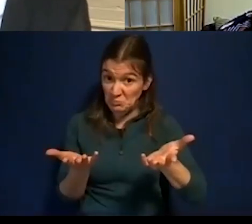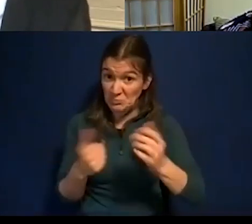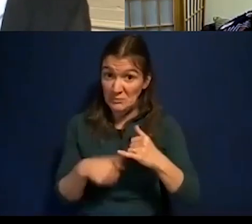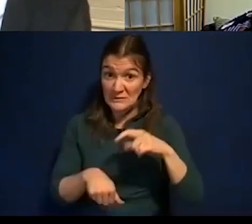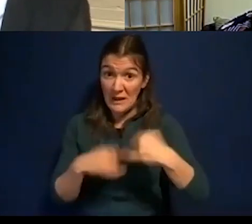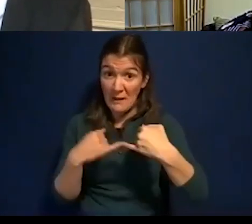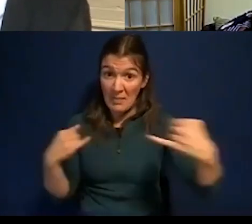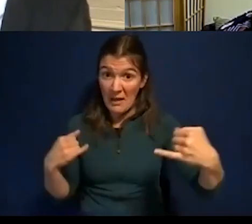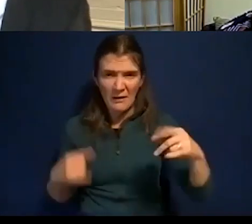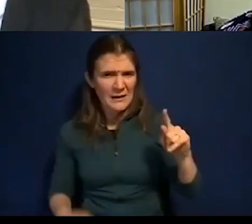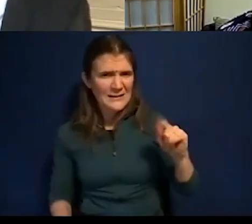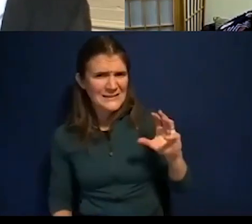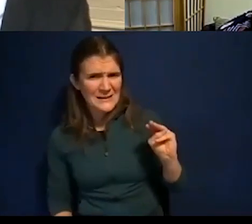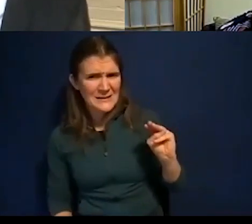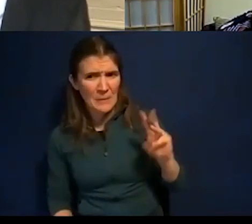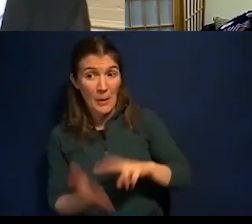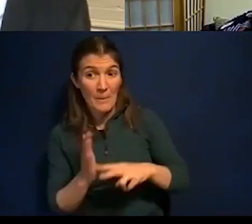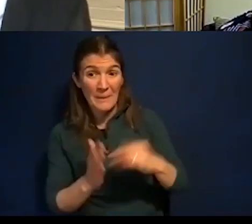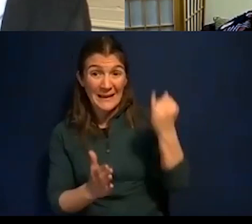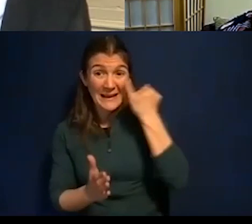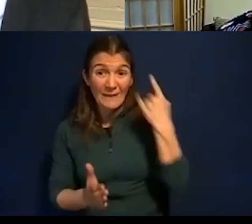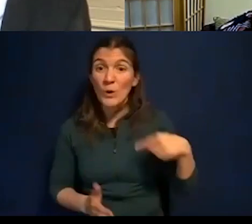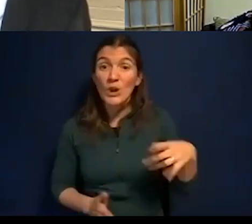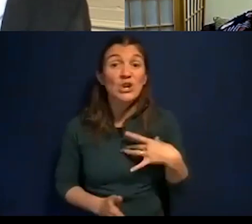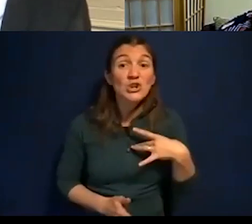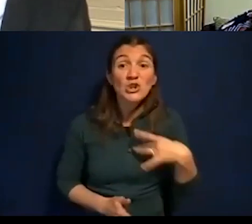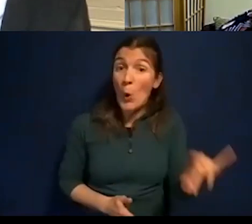You mean if we don't like it?